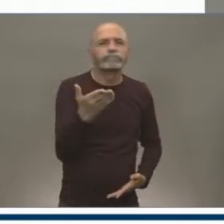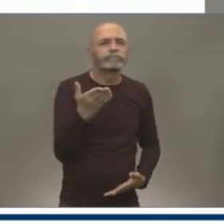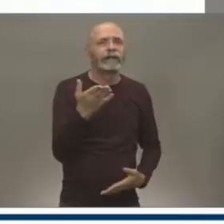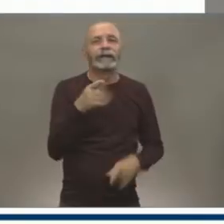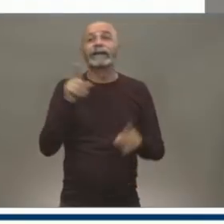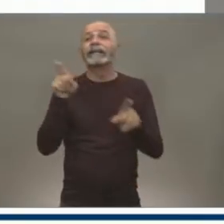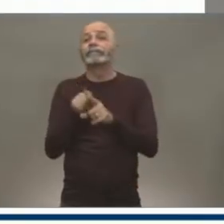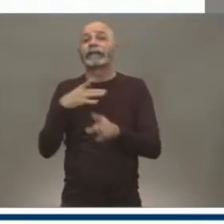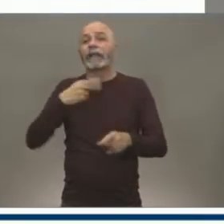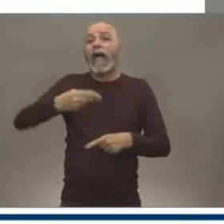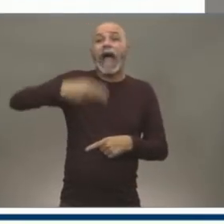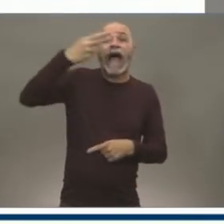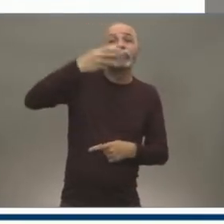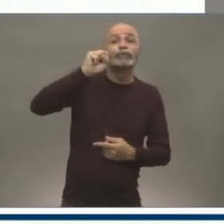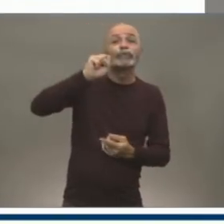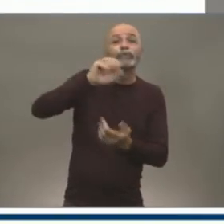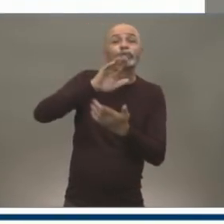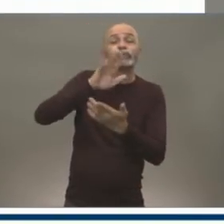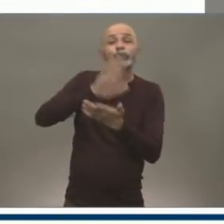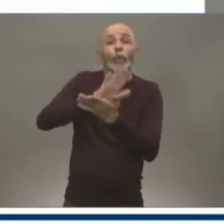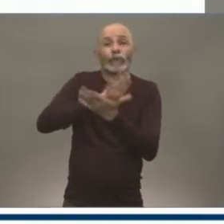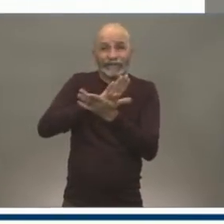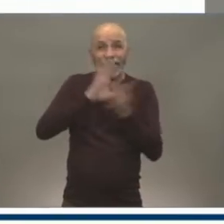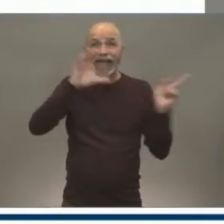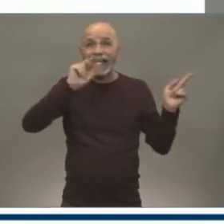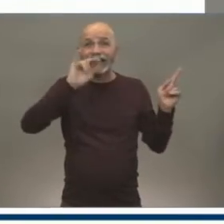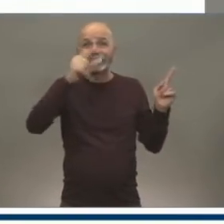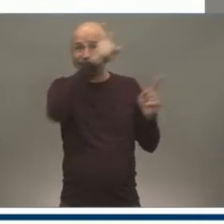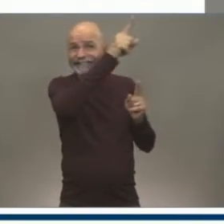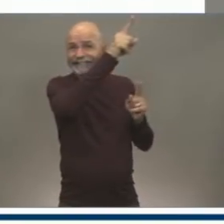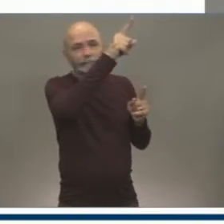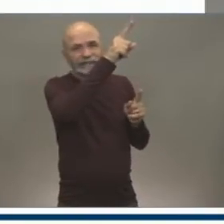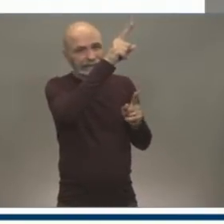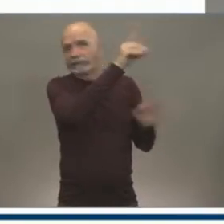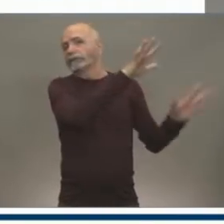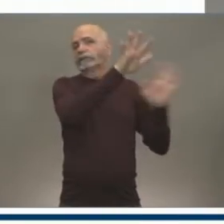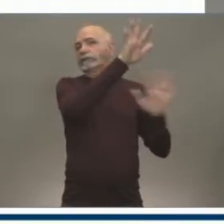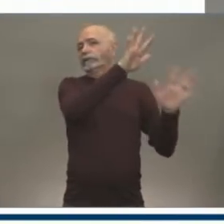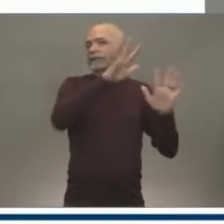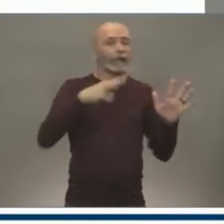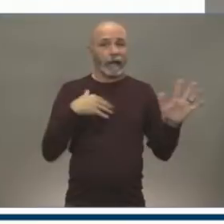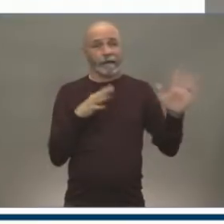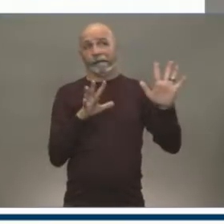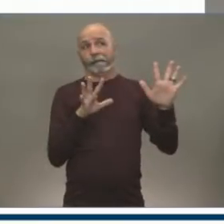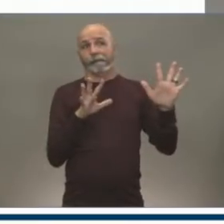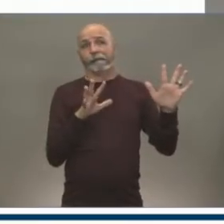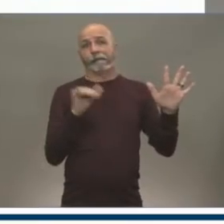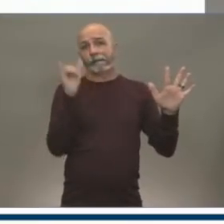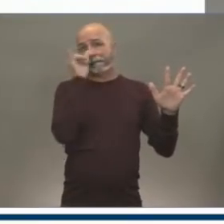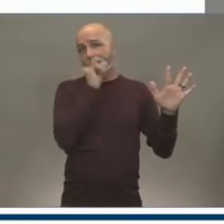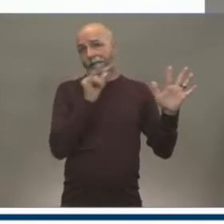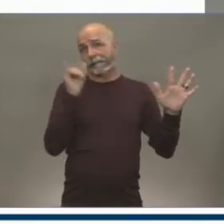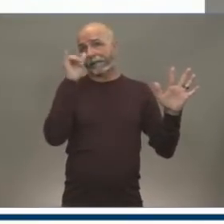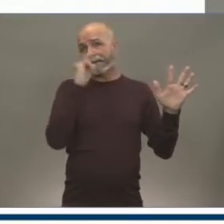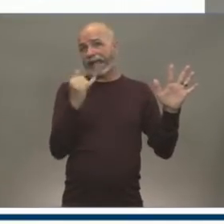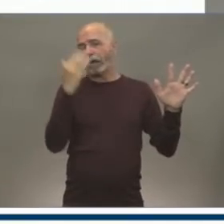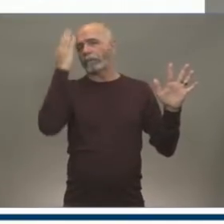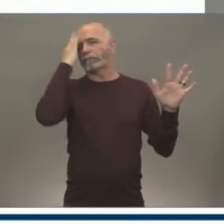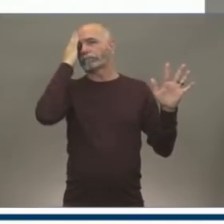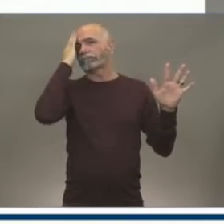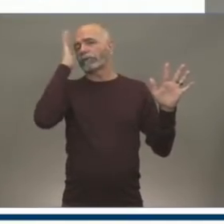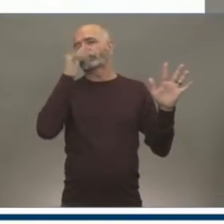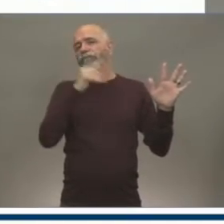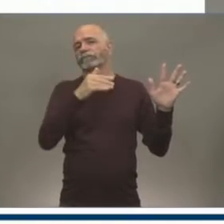knew that the first time we went through this, it'd be a little bit bumpy. So every time we go through this, I think it'll become smoother, especially as we